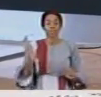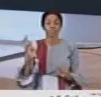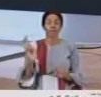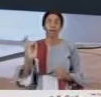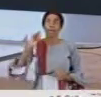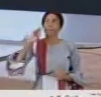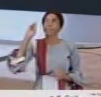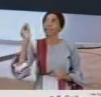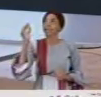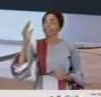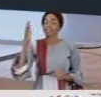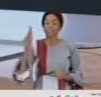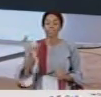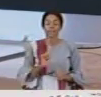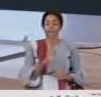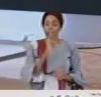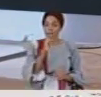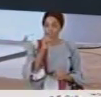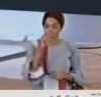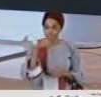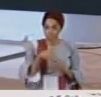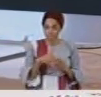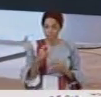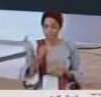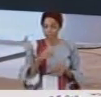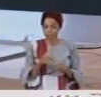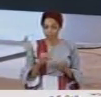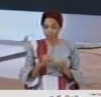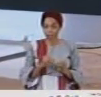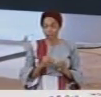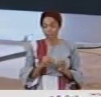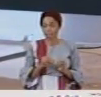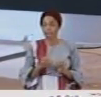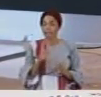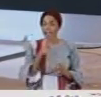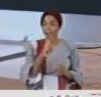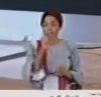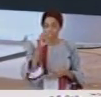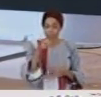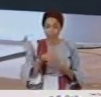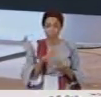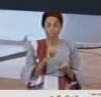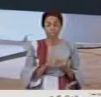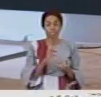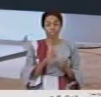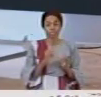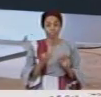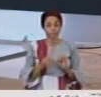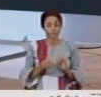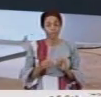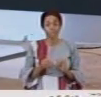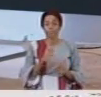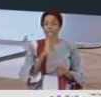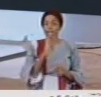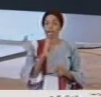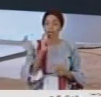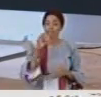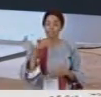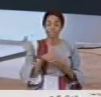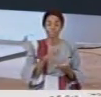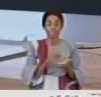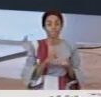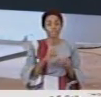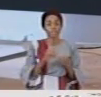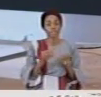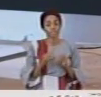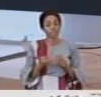Saved by grace. Are you in that number? Are you in that number? Are